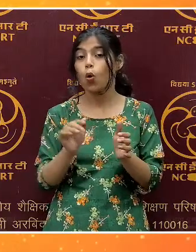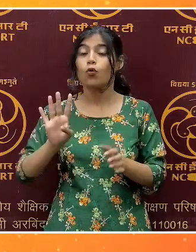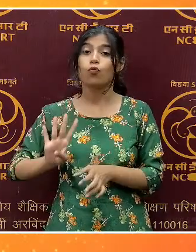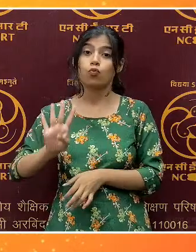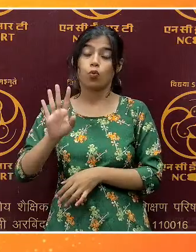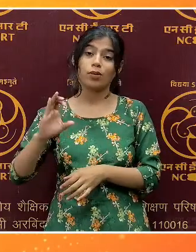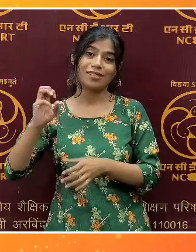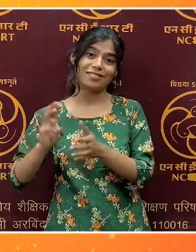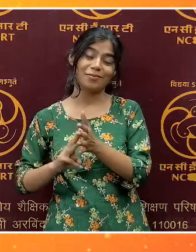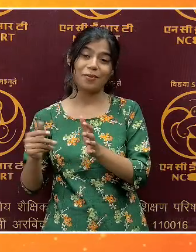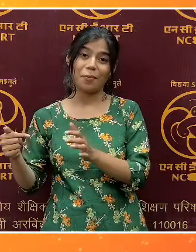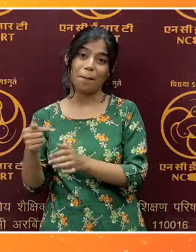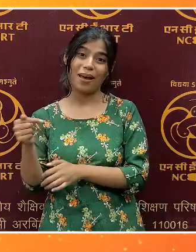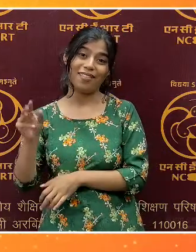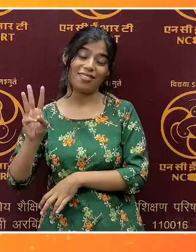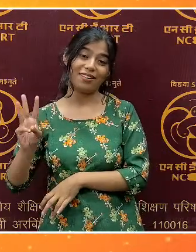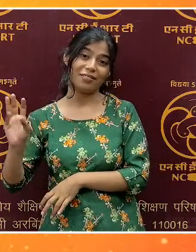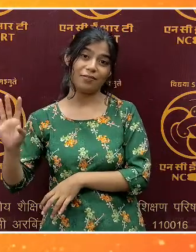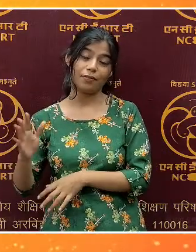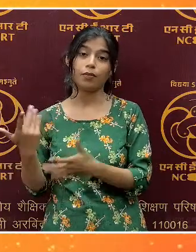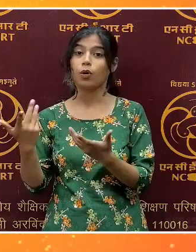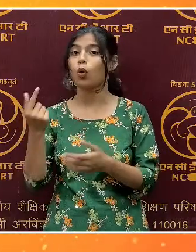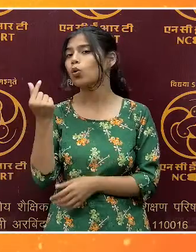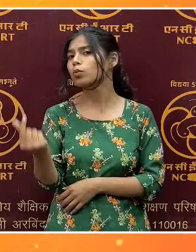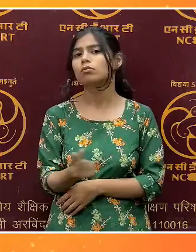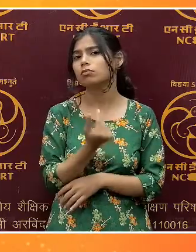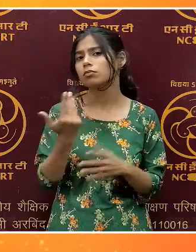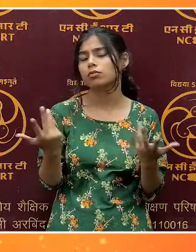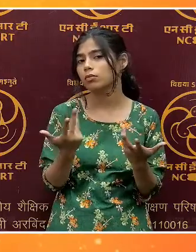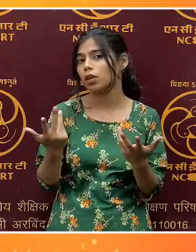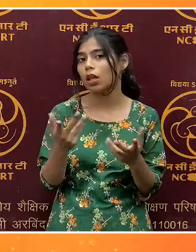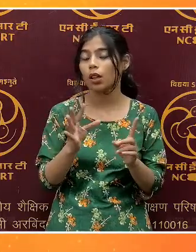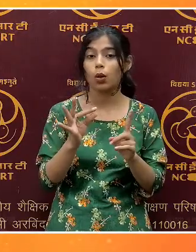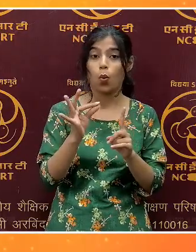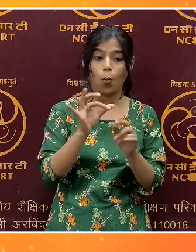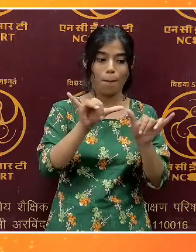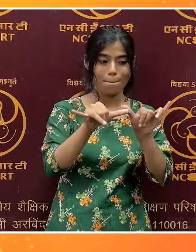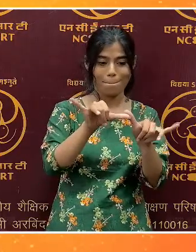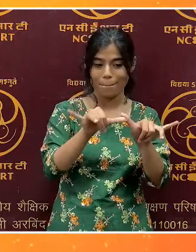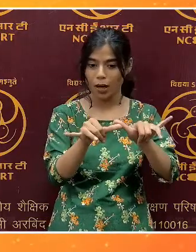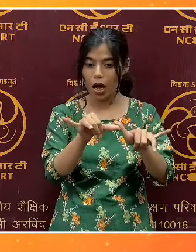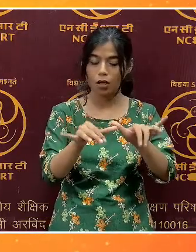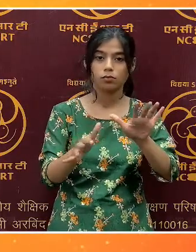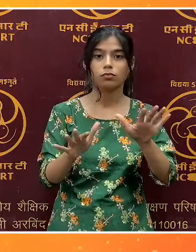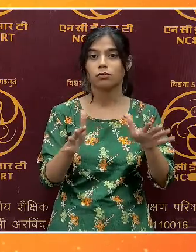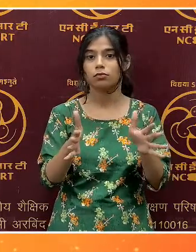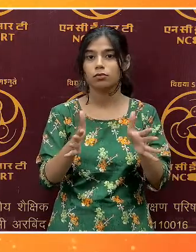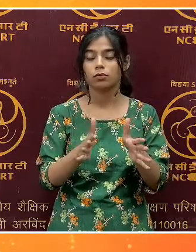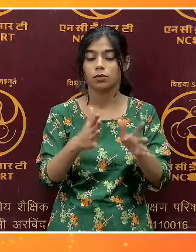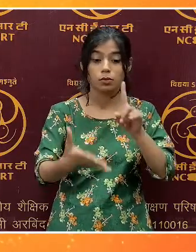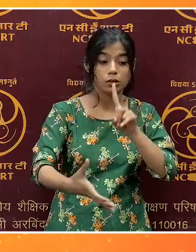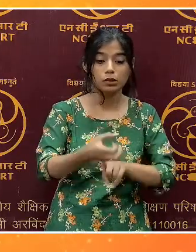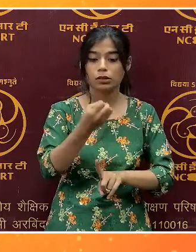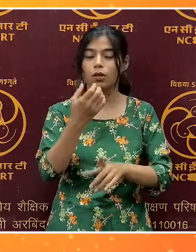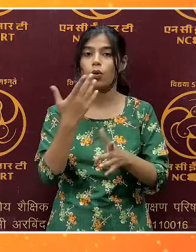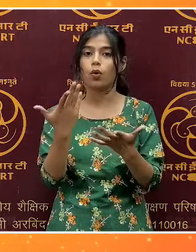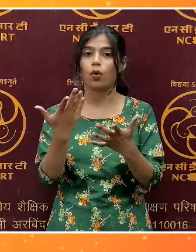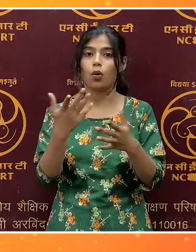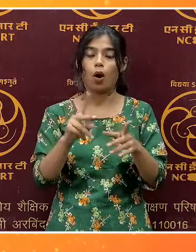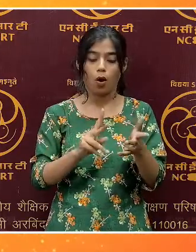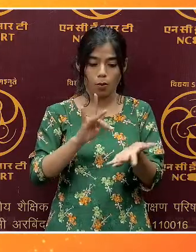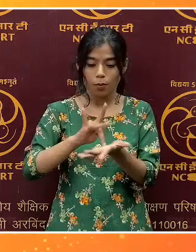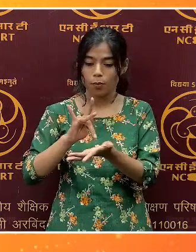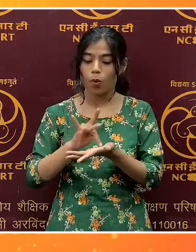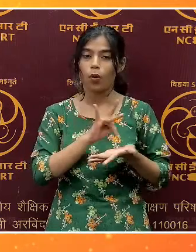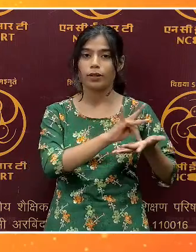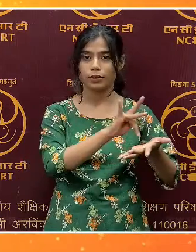degree. We can use these parameters to actually find out the position of the point. This